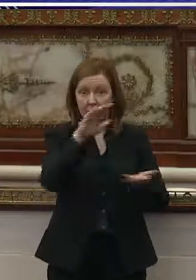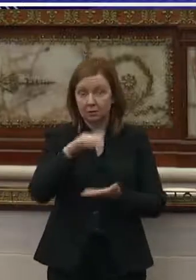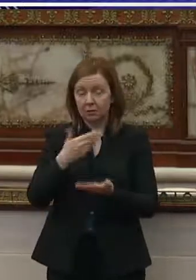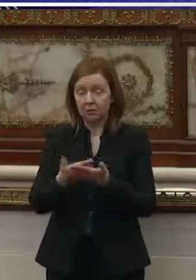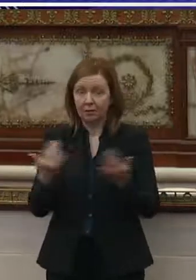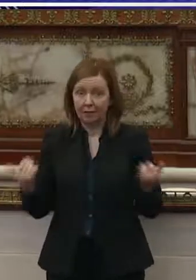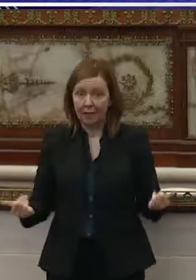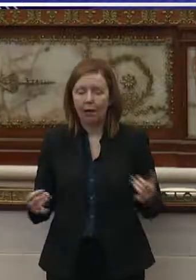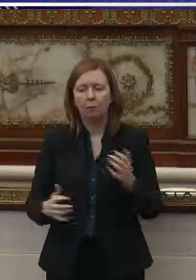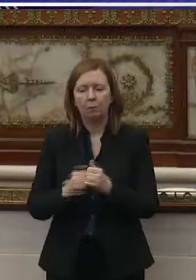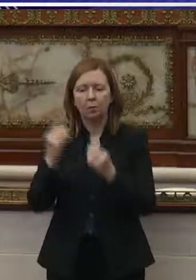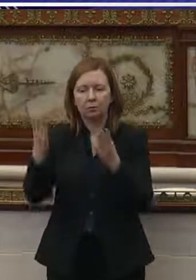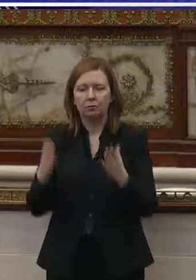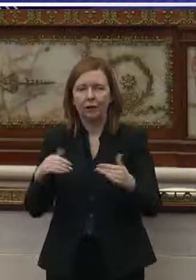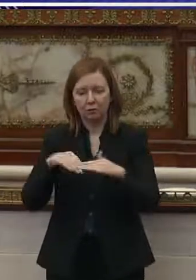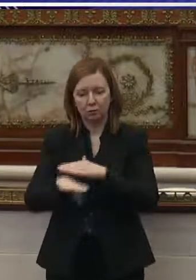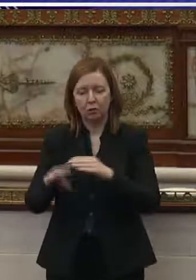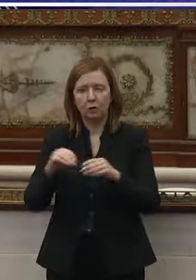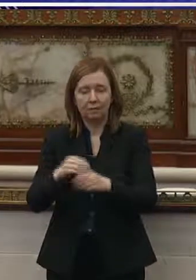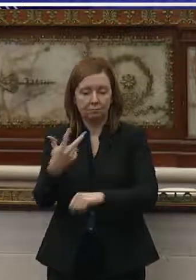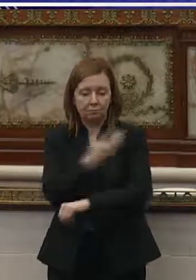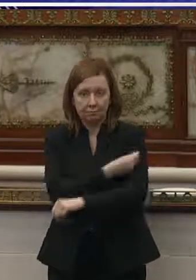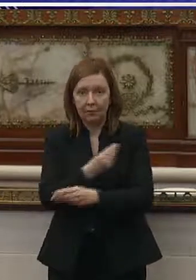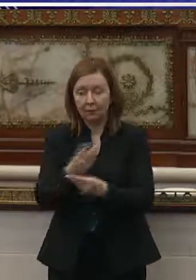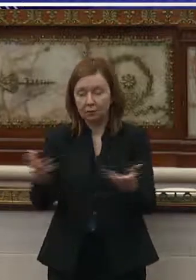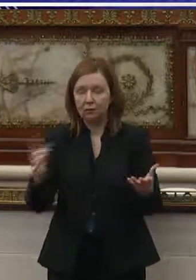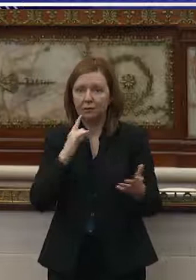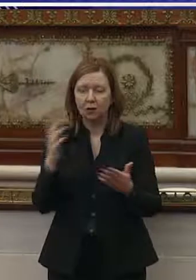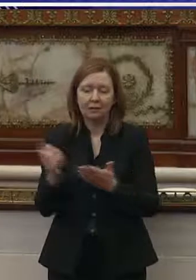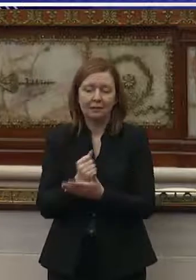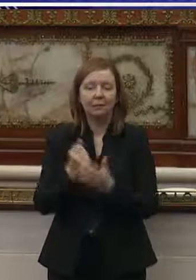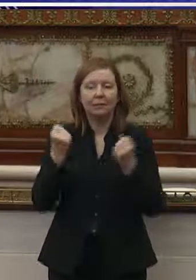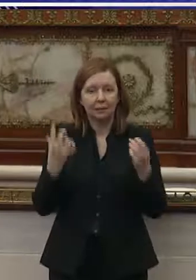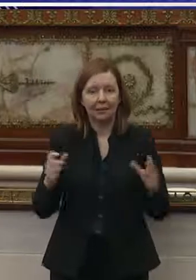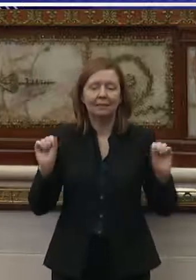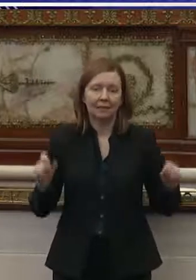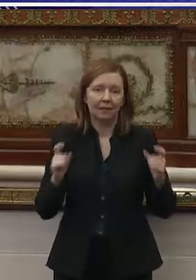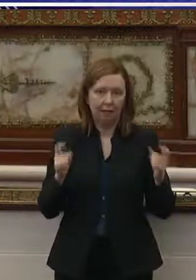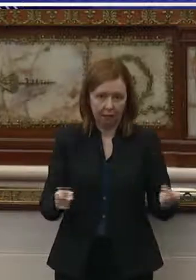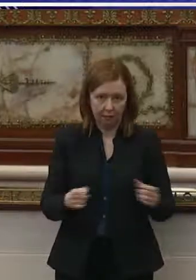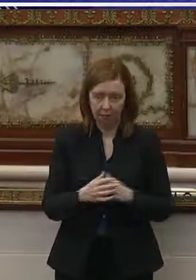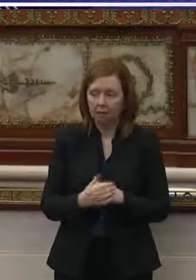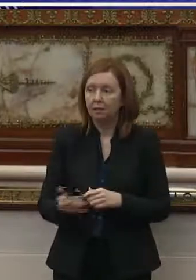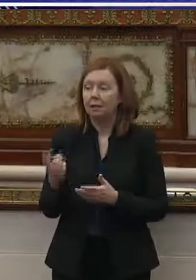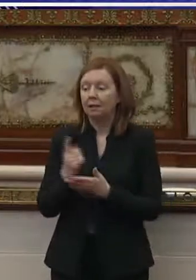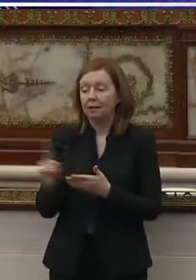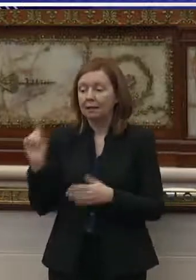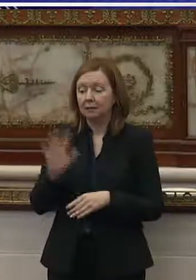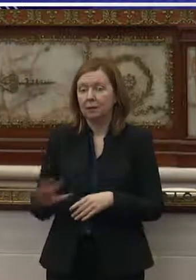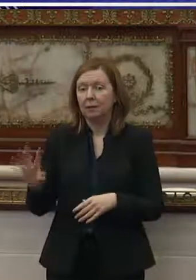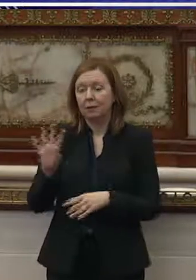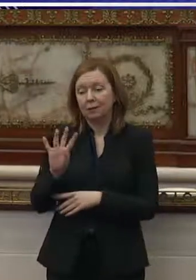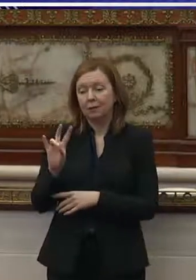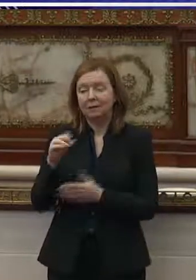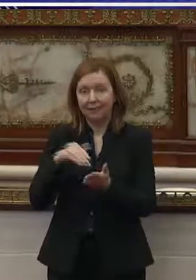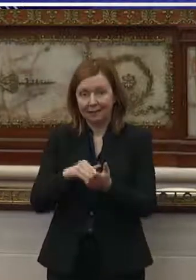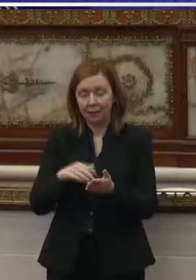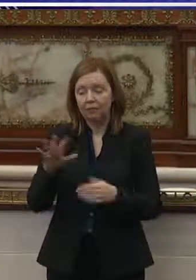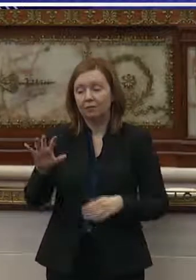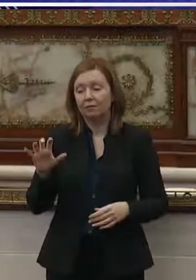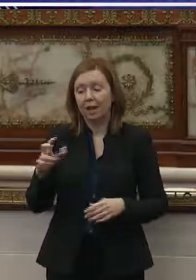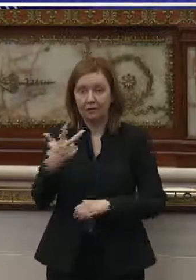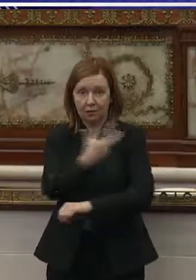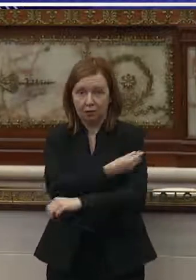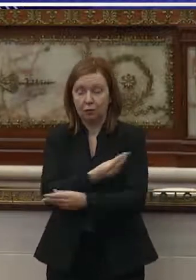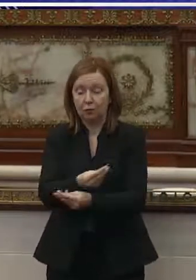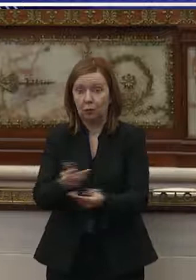most providers currently enrolled in vaccine administration are receiving as many doses as they can administer. Last week, approximately 47,500 doses